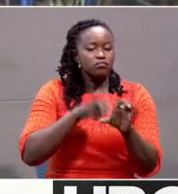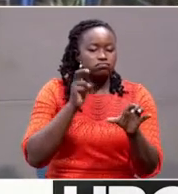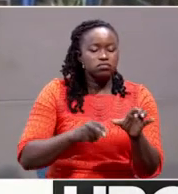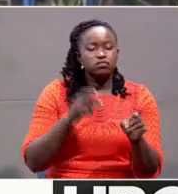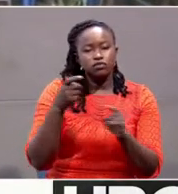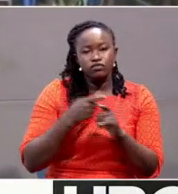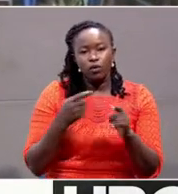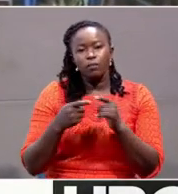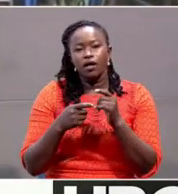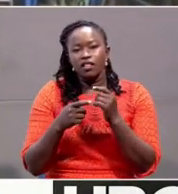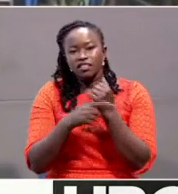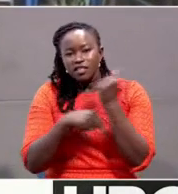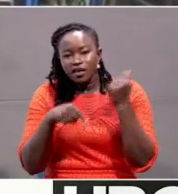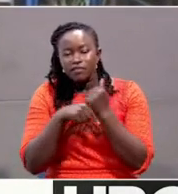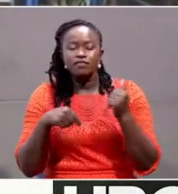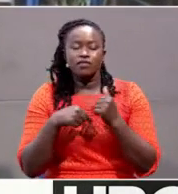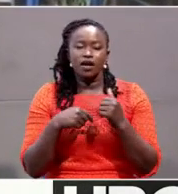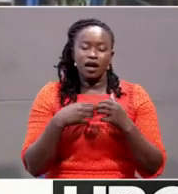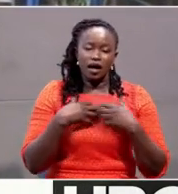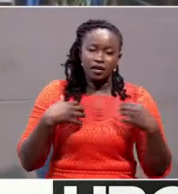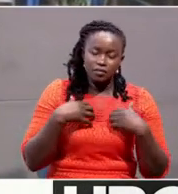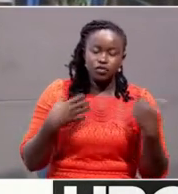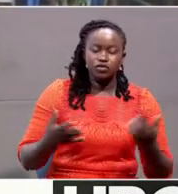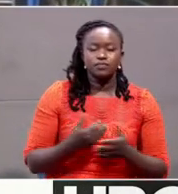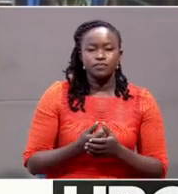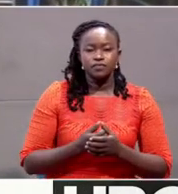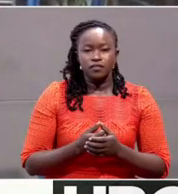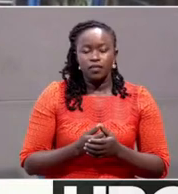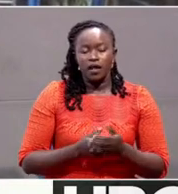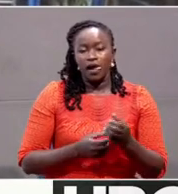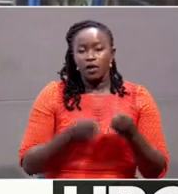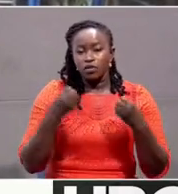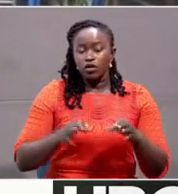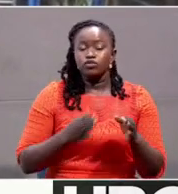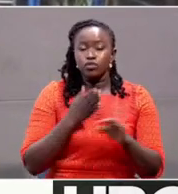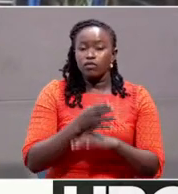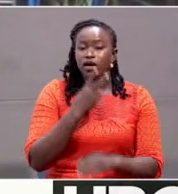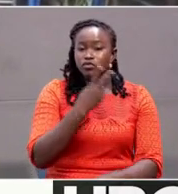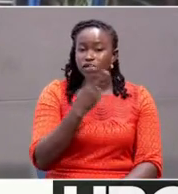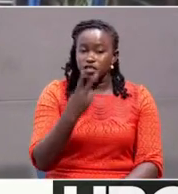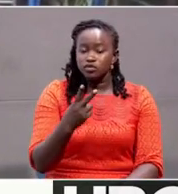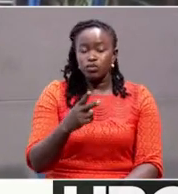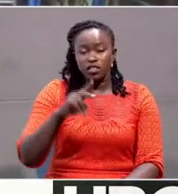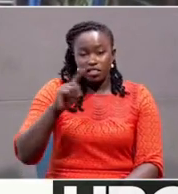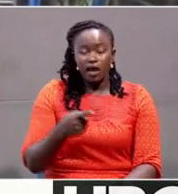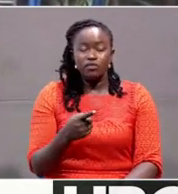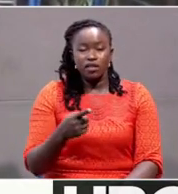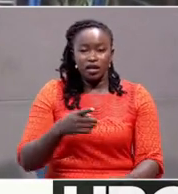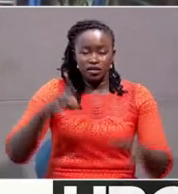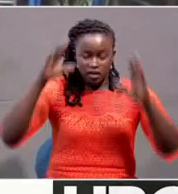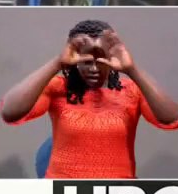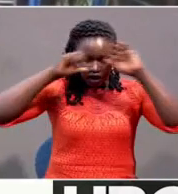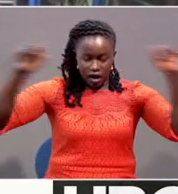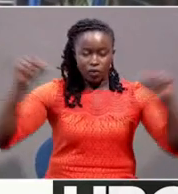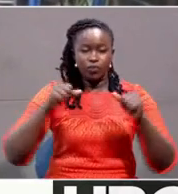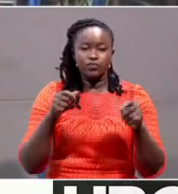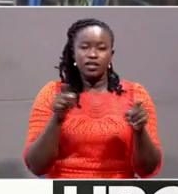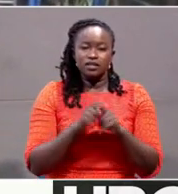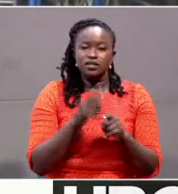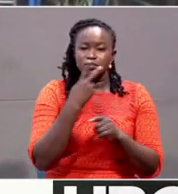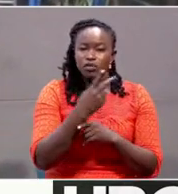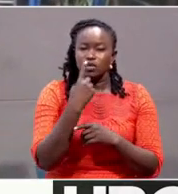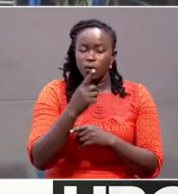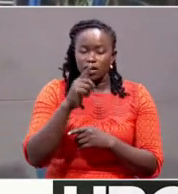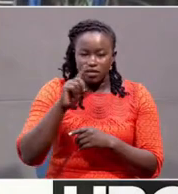48,000 animals. We lost about 22,000 cows, about 21,000 sheep